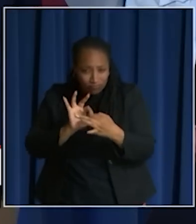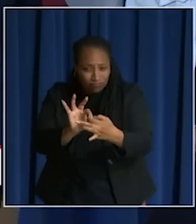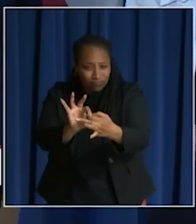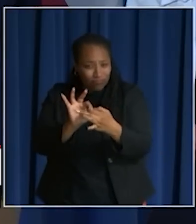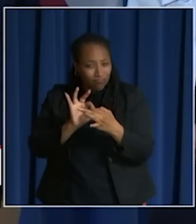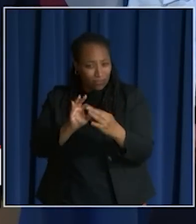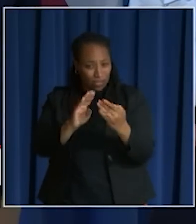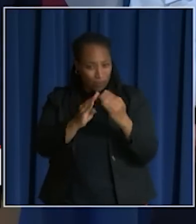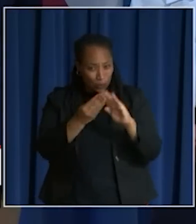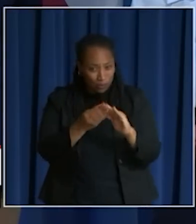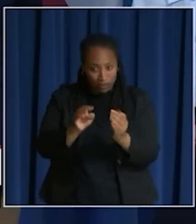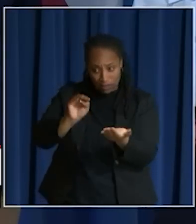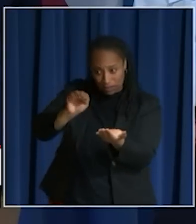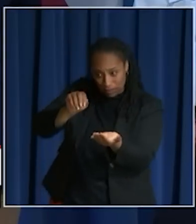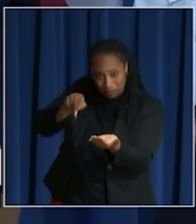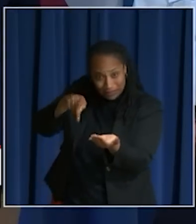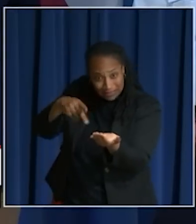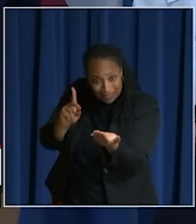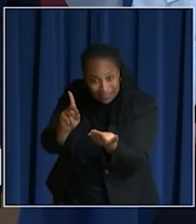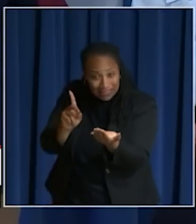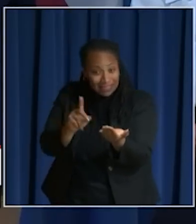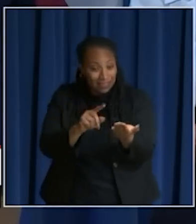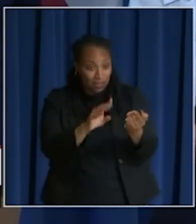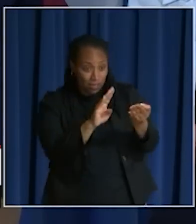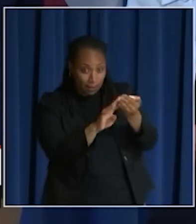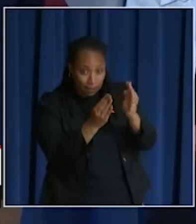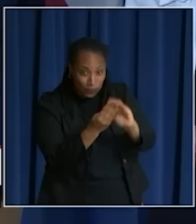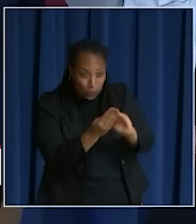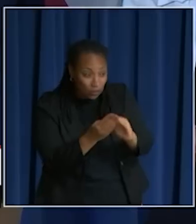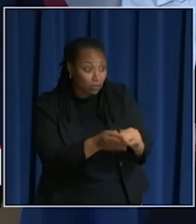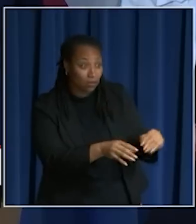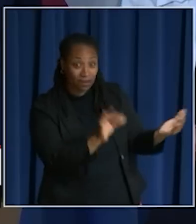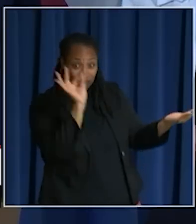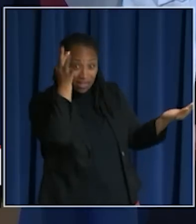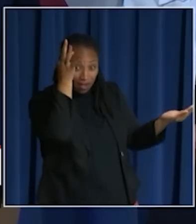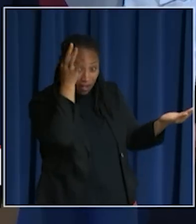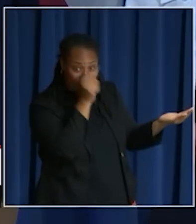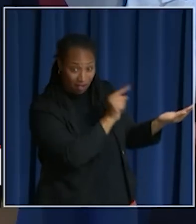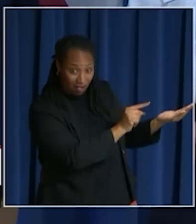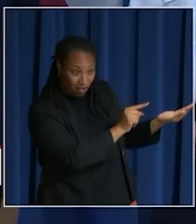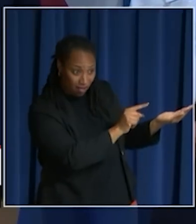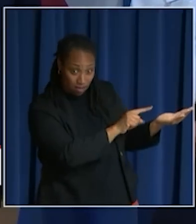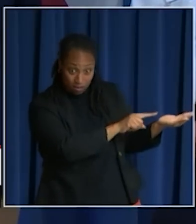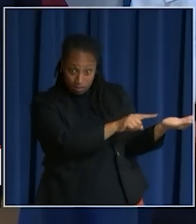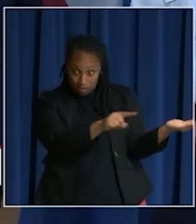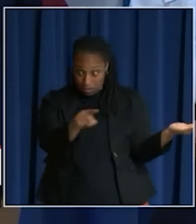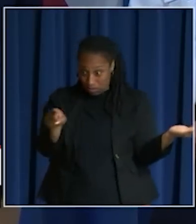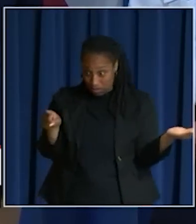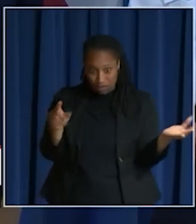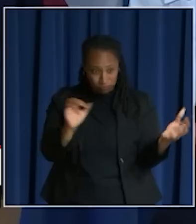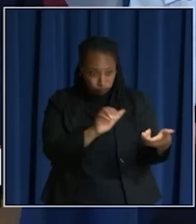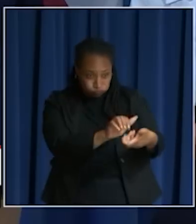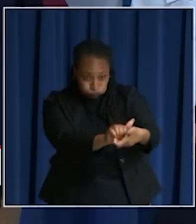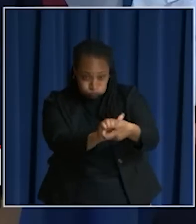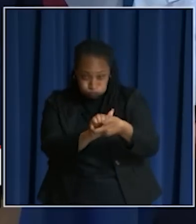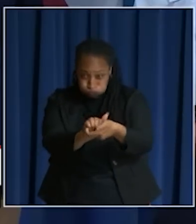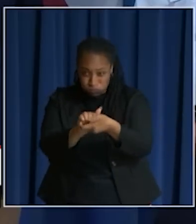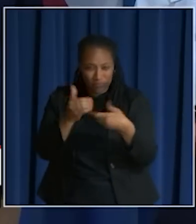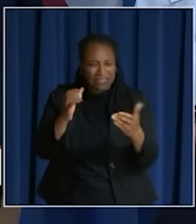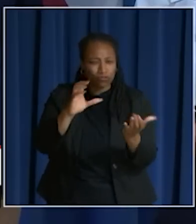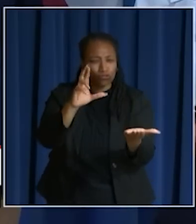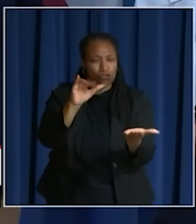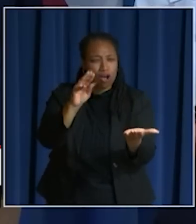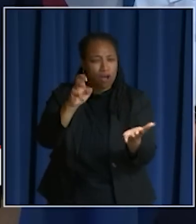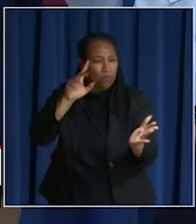city to really help us assess and deal with the crime, that some of the crime spikes that we have, we will work alongside them.